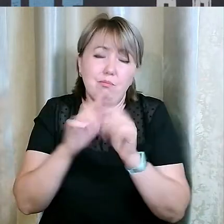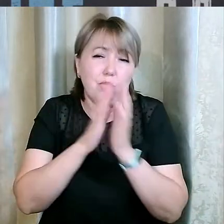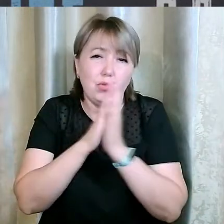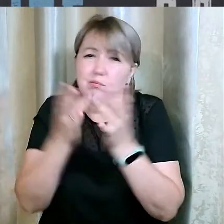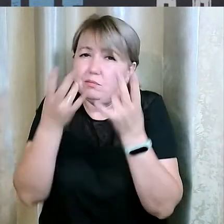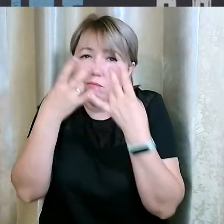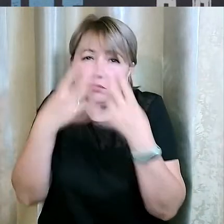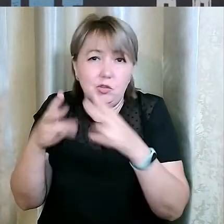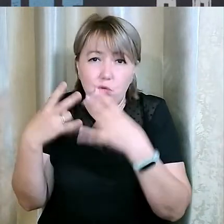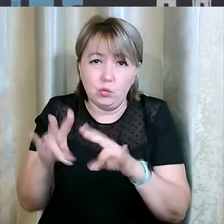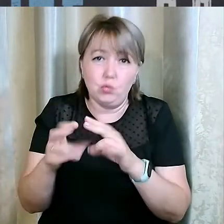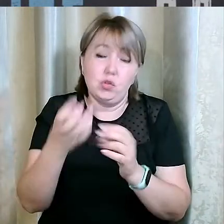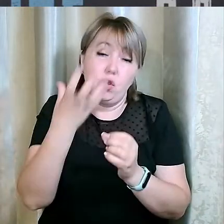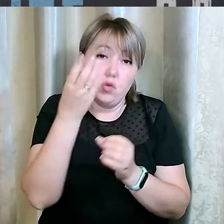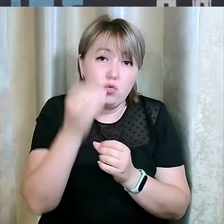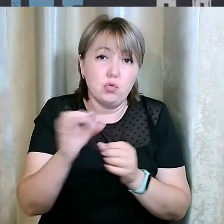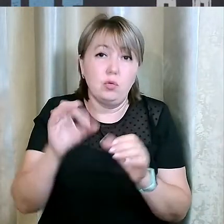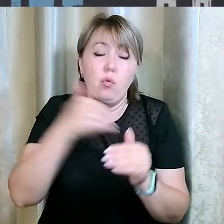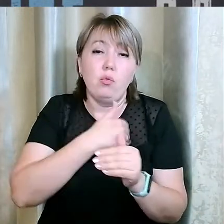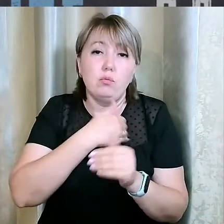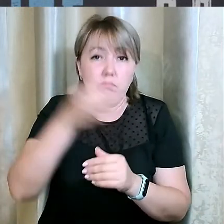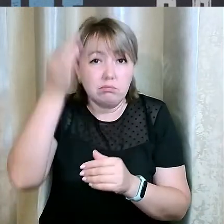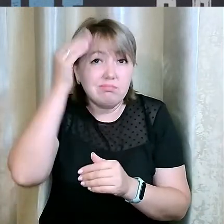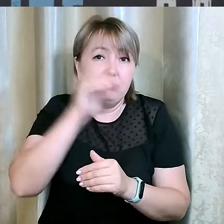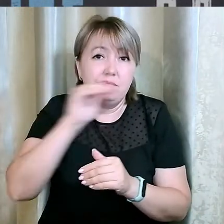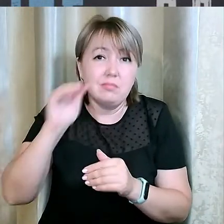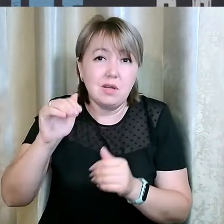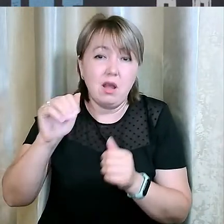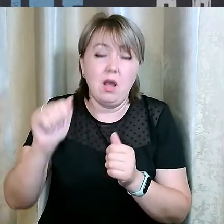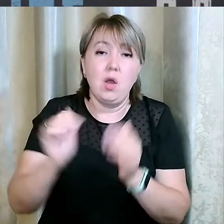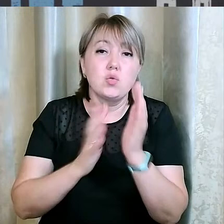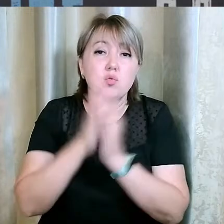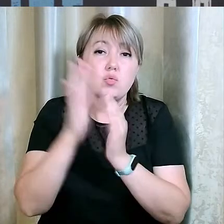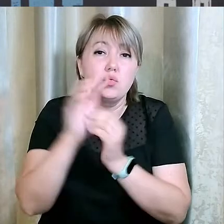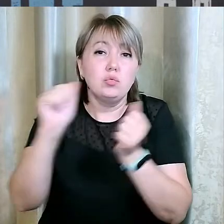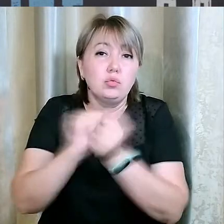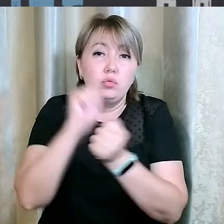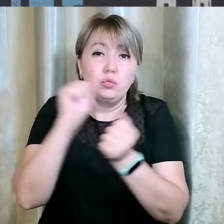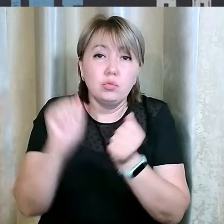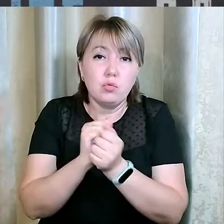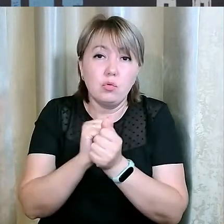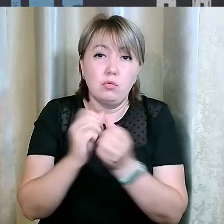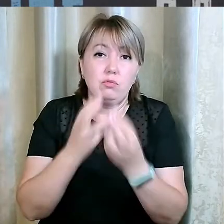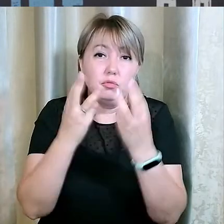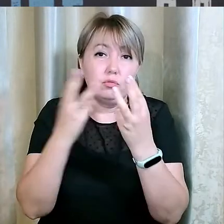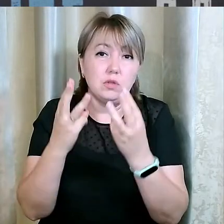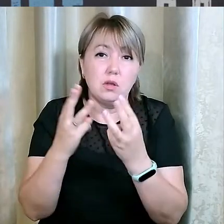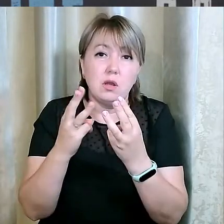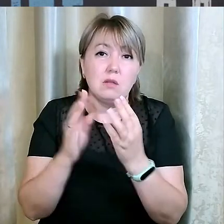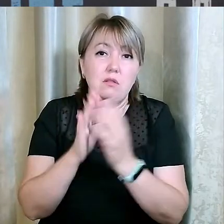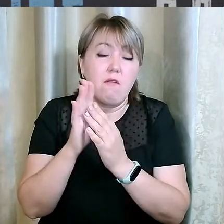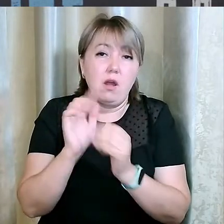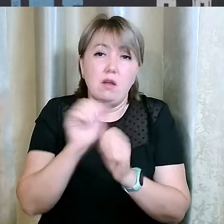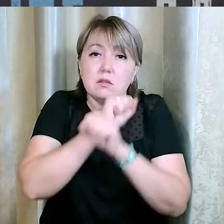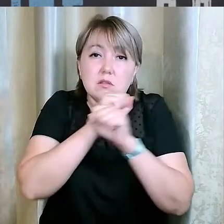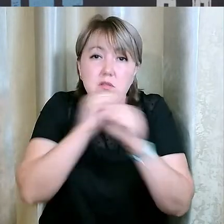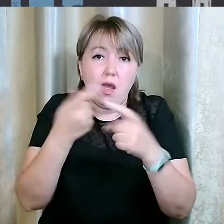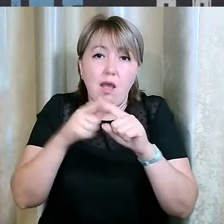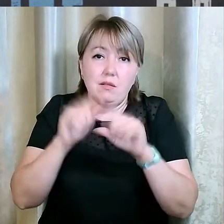plants. So we went against smoking during such